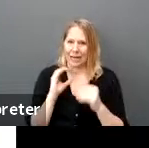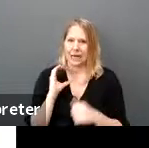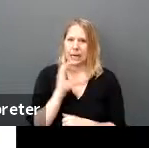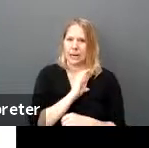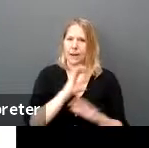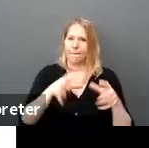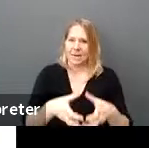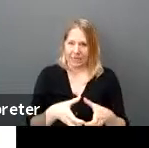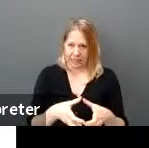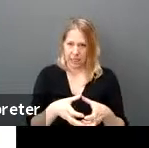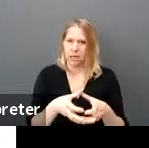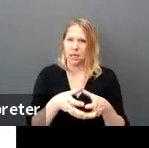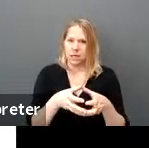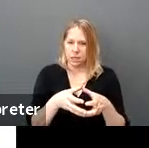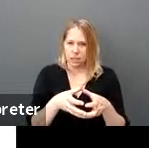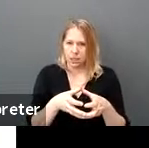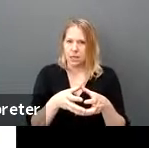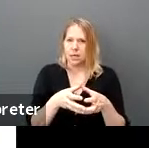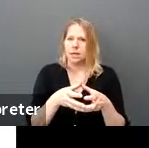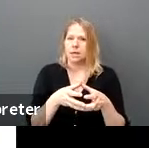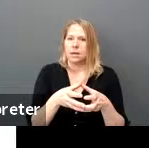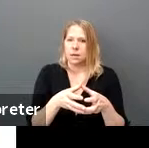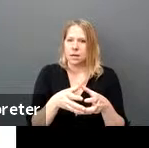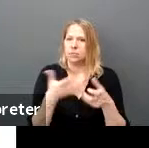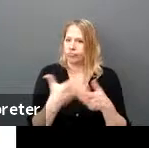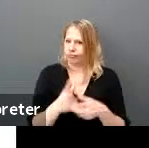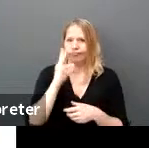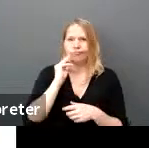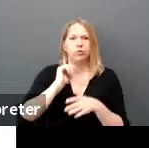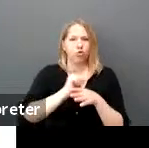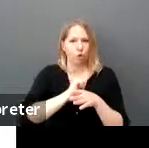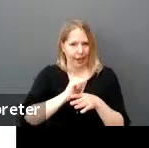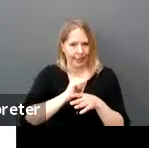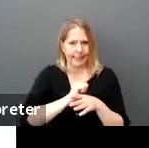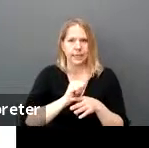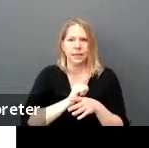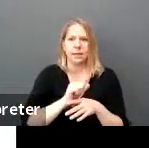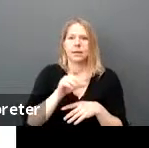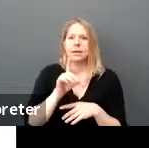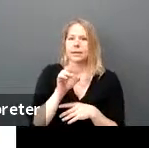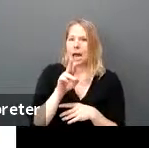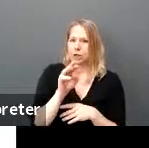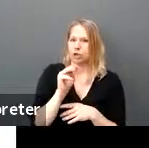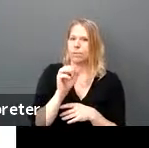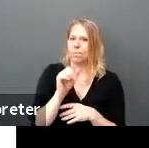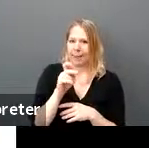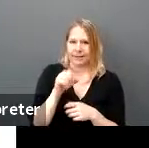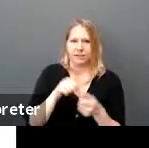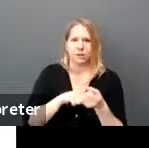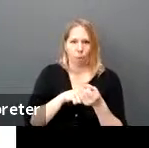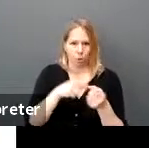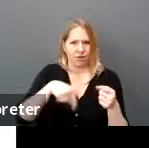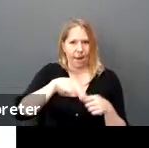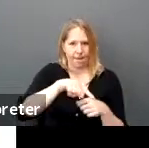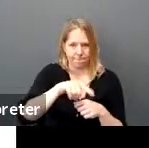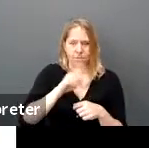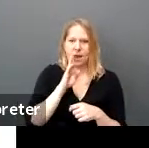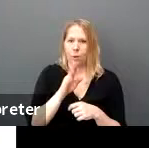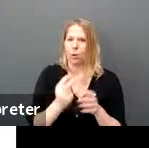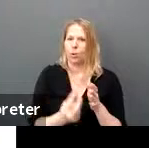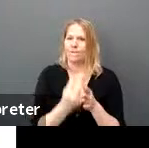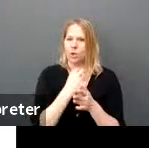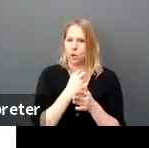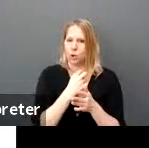committee, and they have gone through training, and Dr. Macklin supports them as well. And so they will